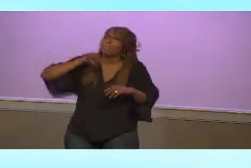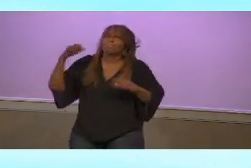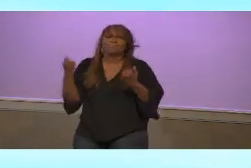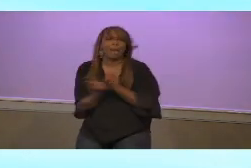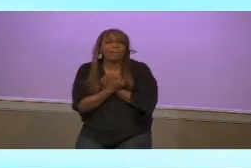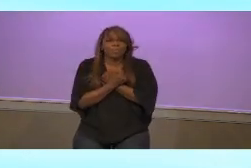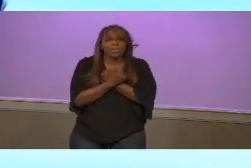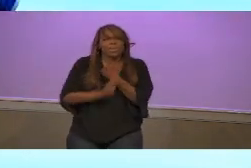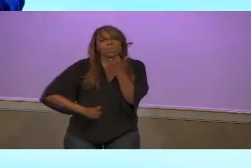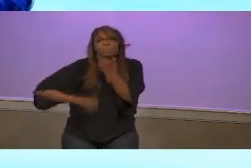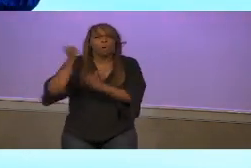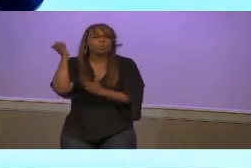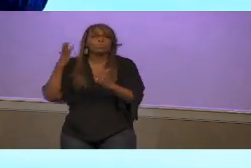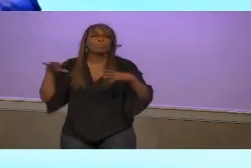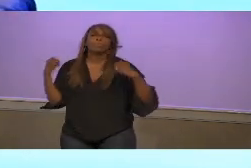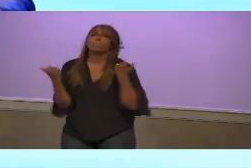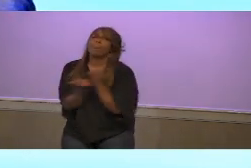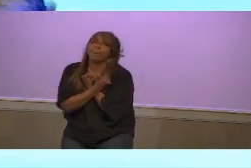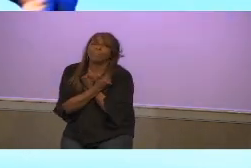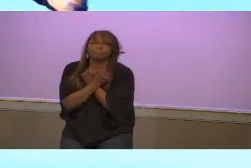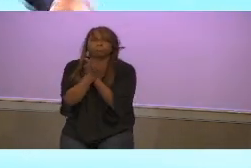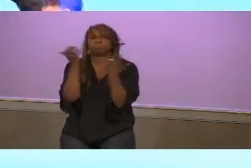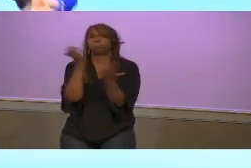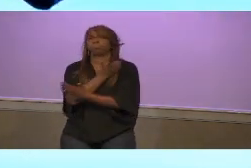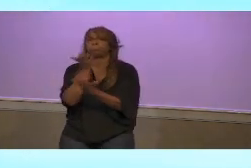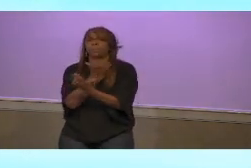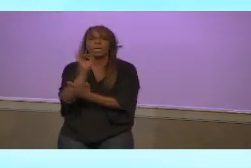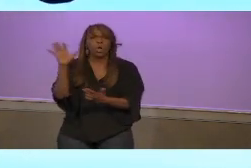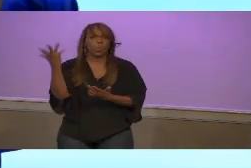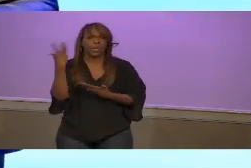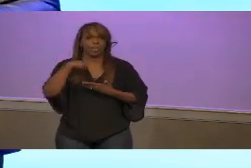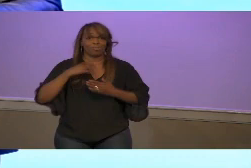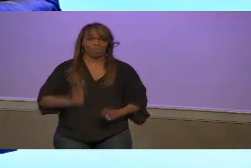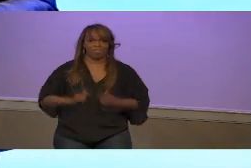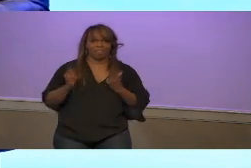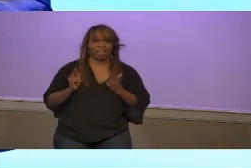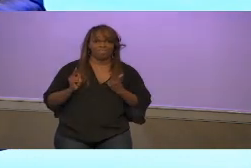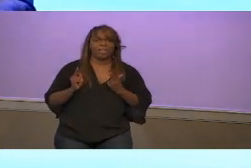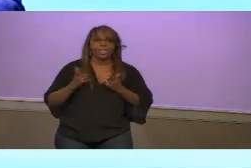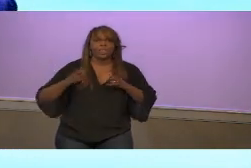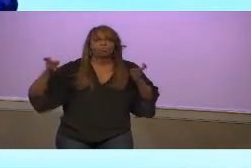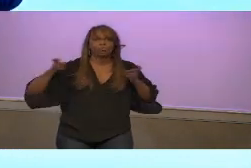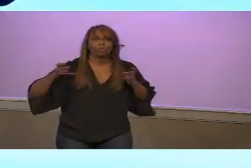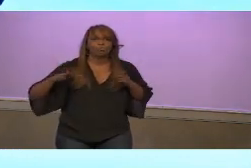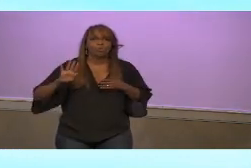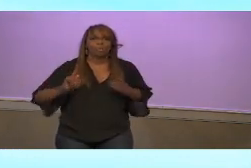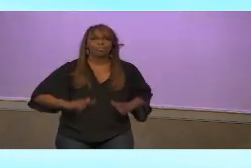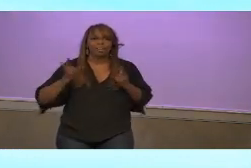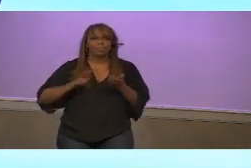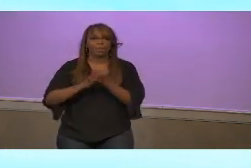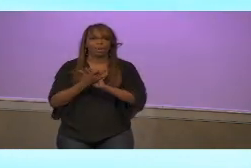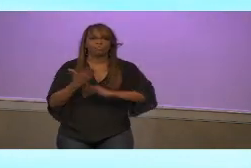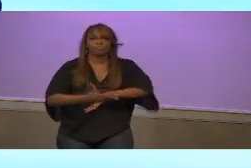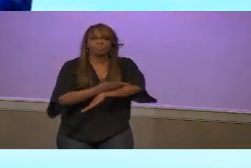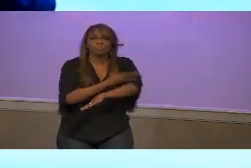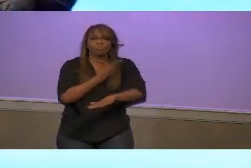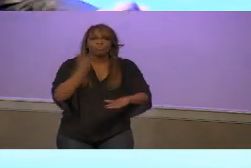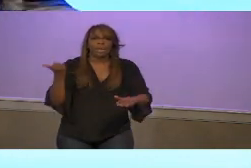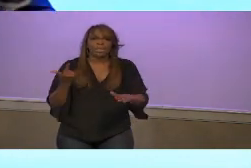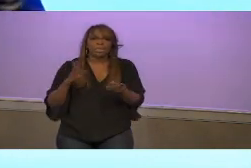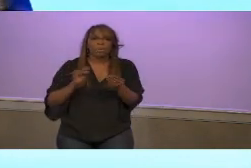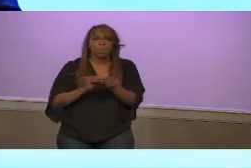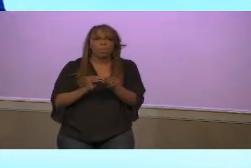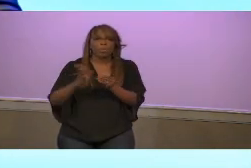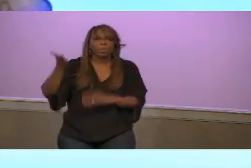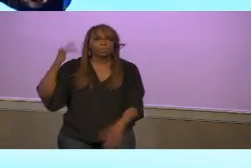the most. I love the fact that when he enters into your life, he makes your life become more than what